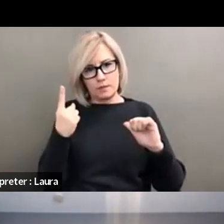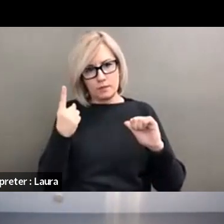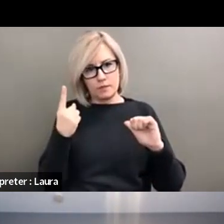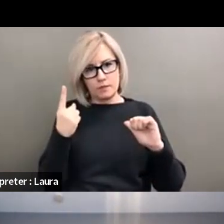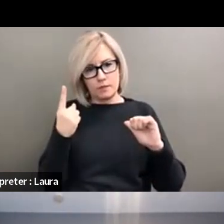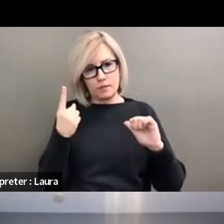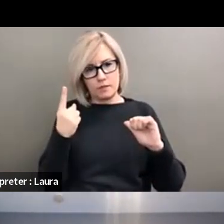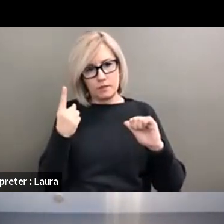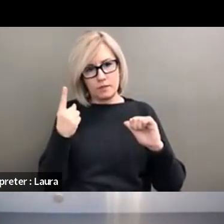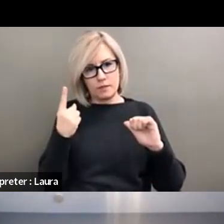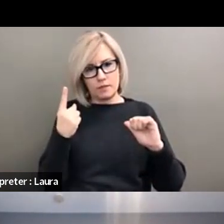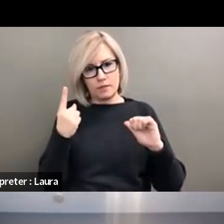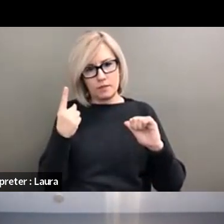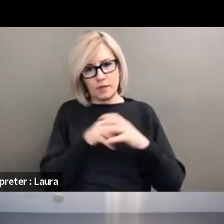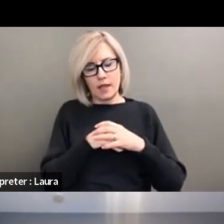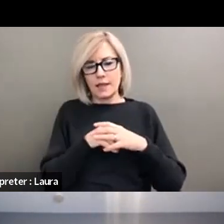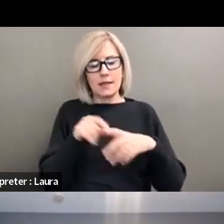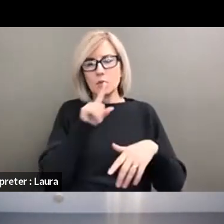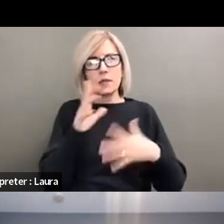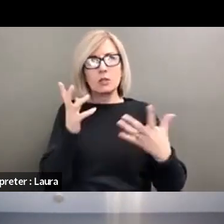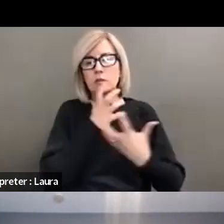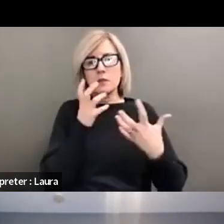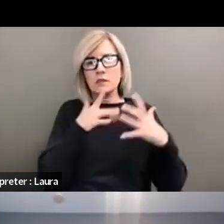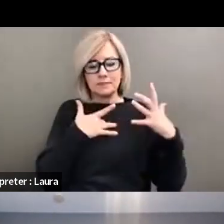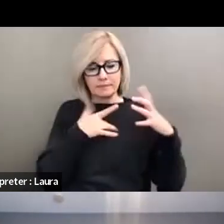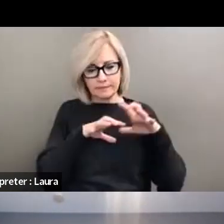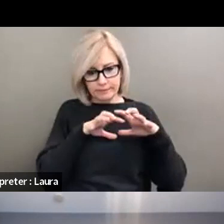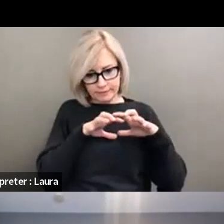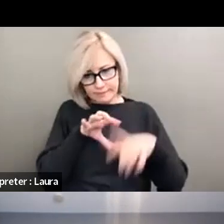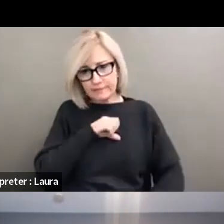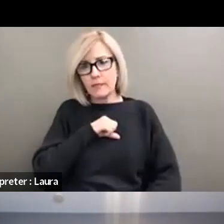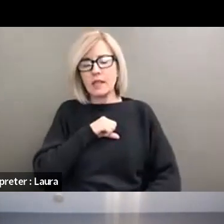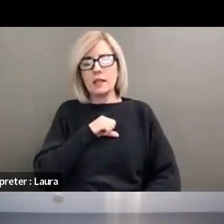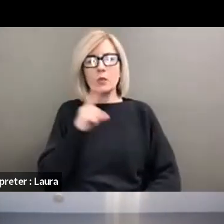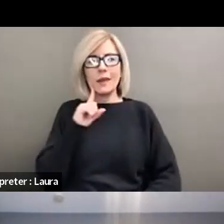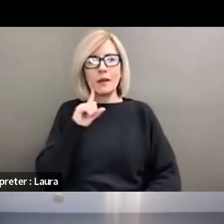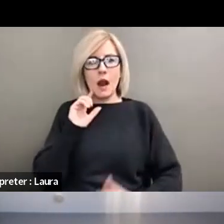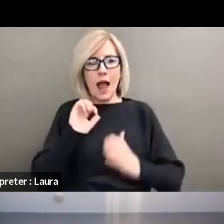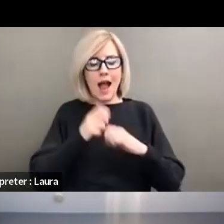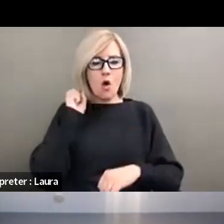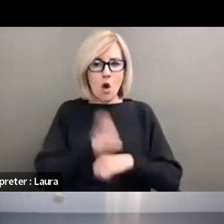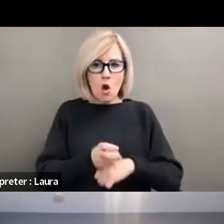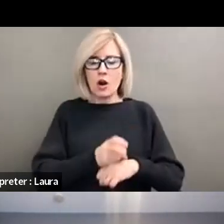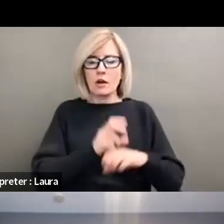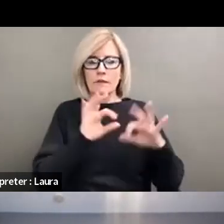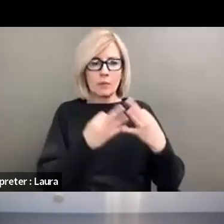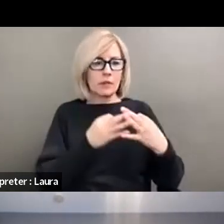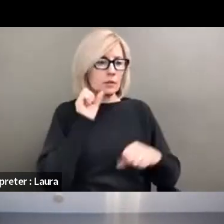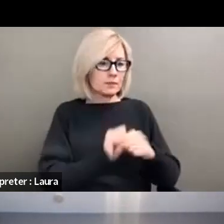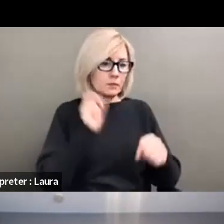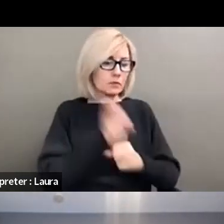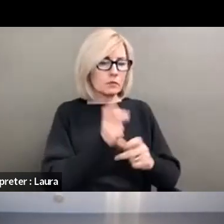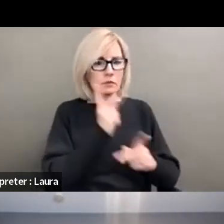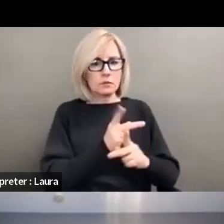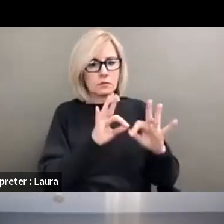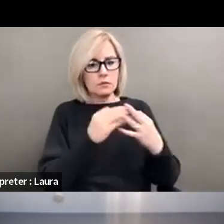move forward. It's just heartbreaking to hear how hard folks are working to keep their families safe, to